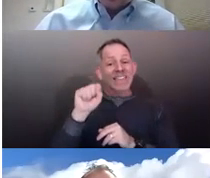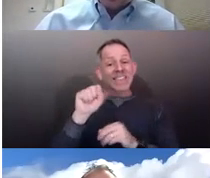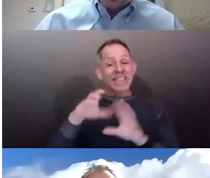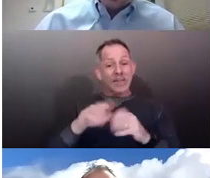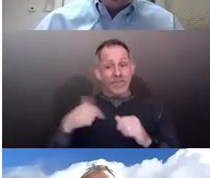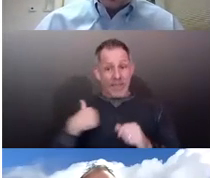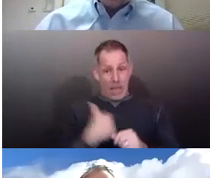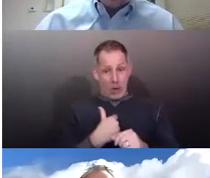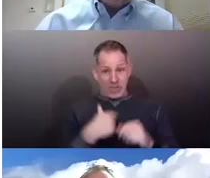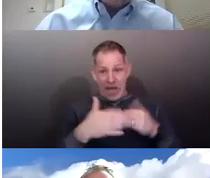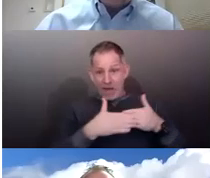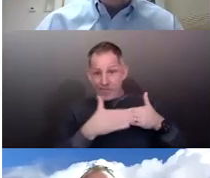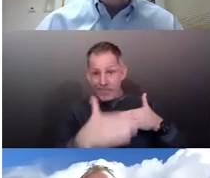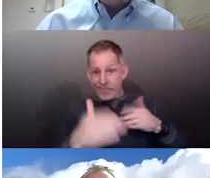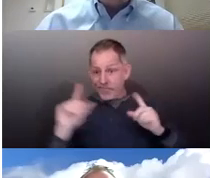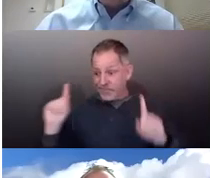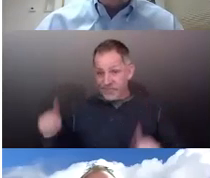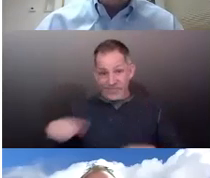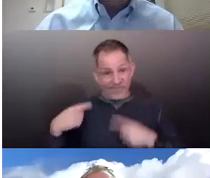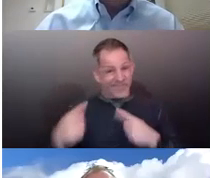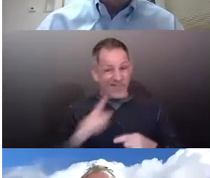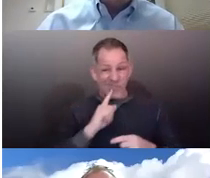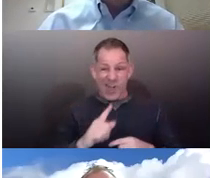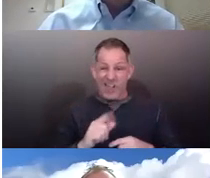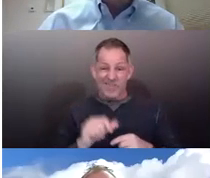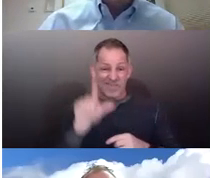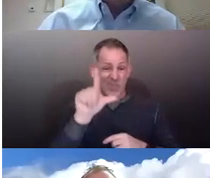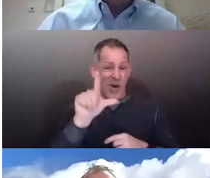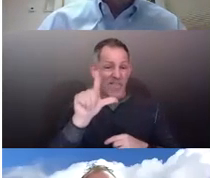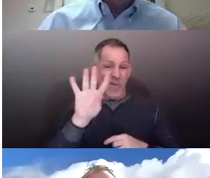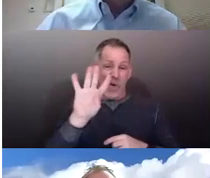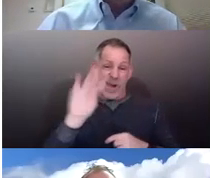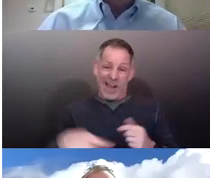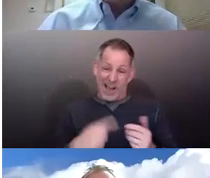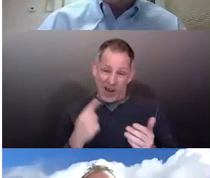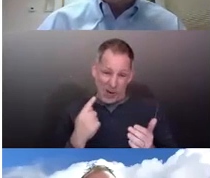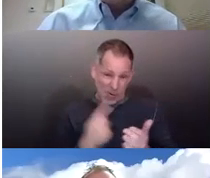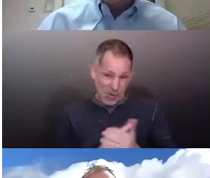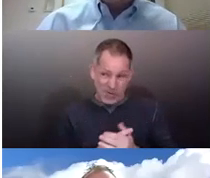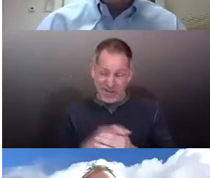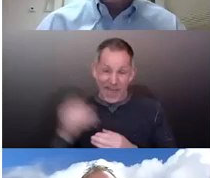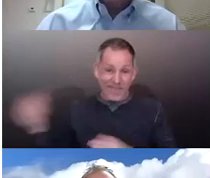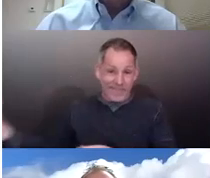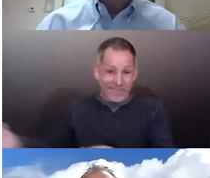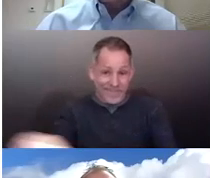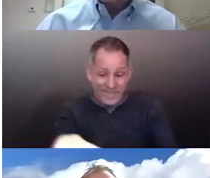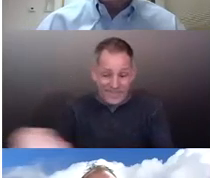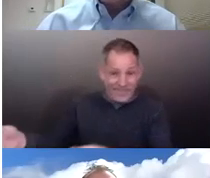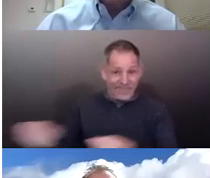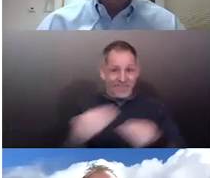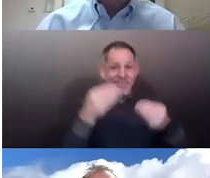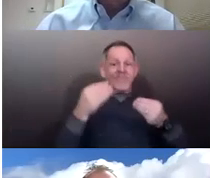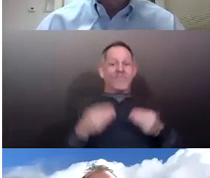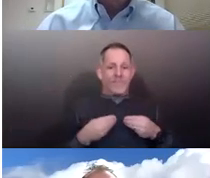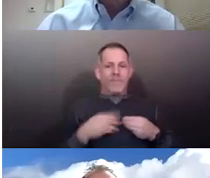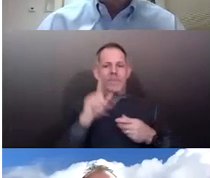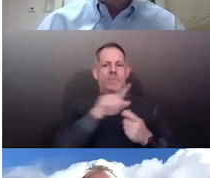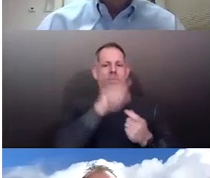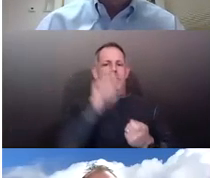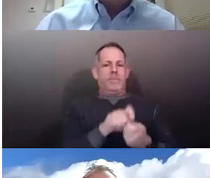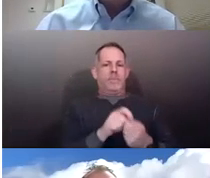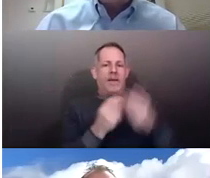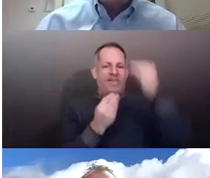hours, within 24 hours of notification for the cases and within 48 hours of notification for the contacts. We get to